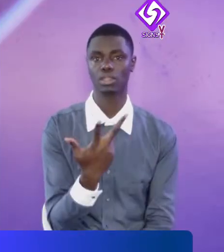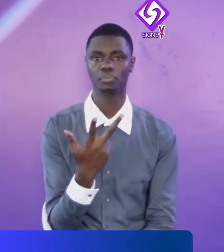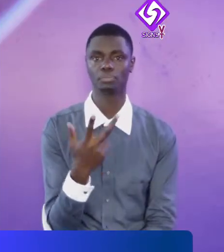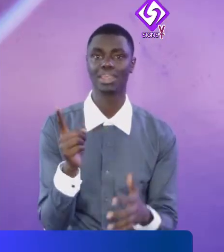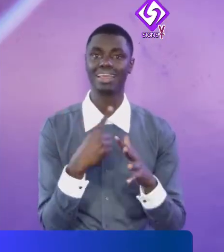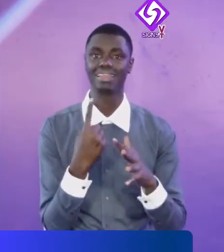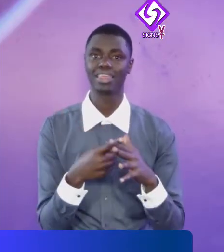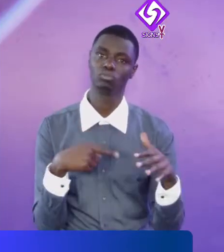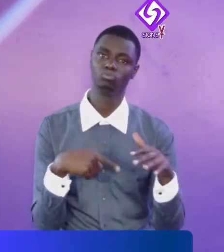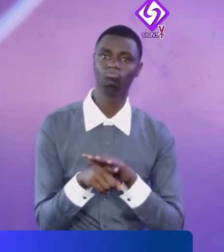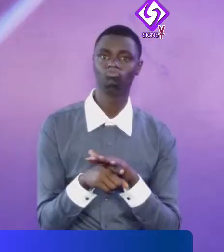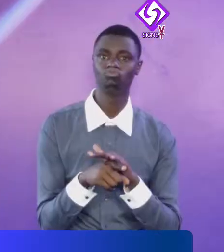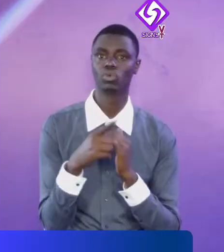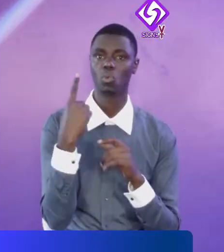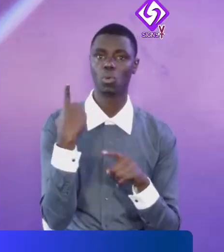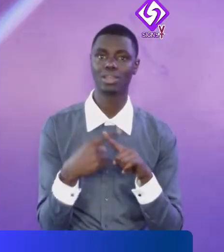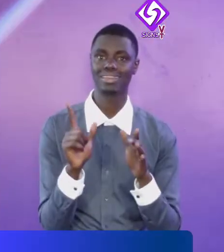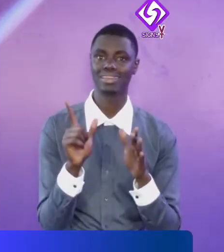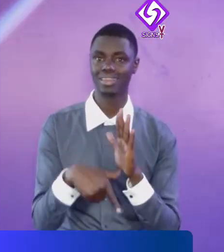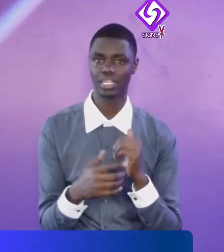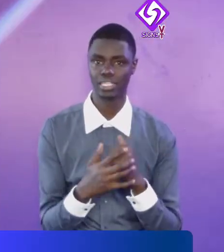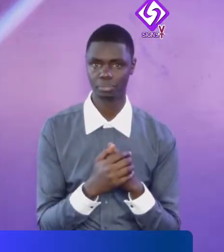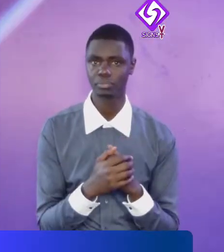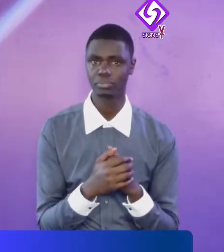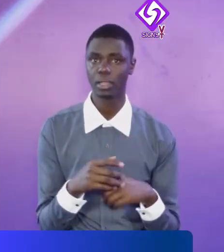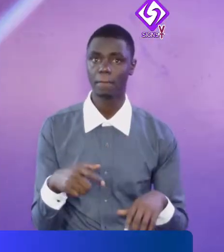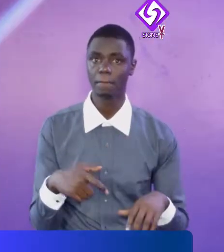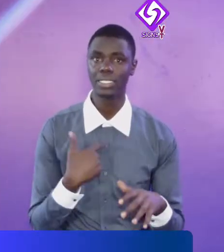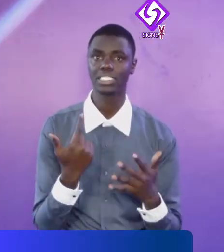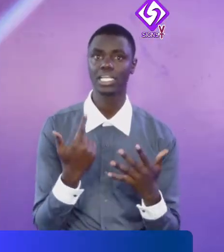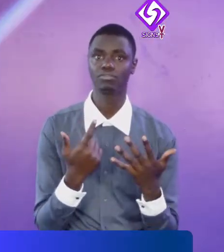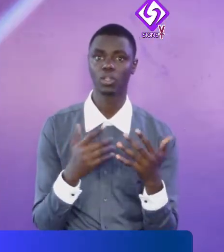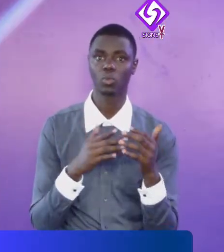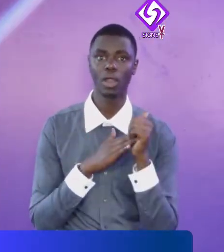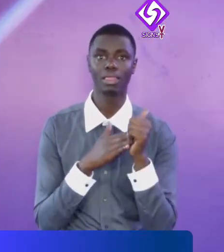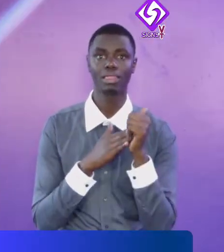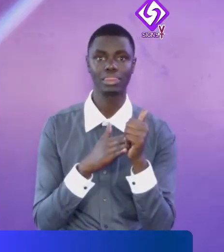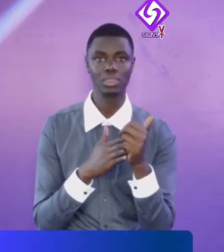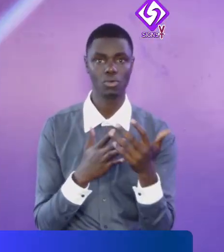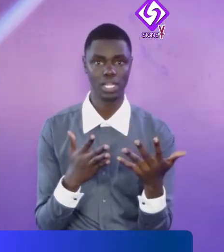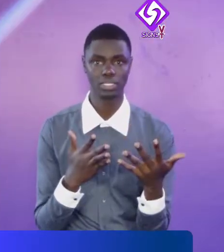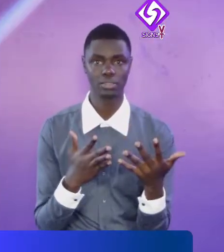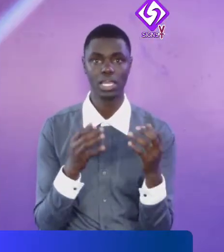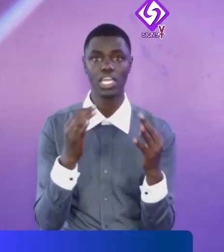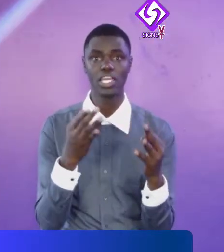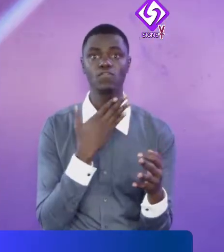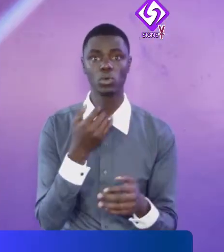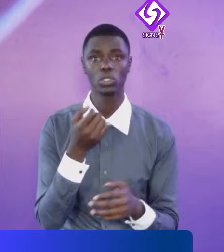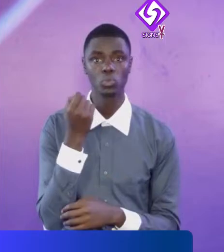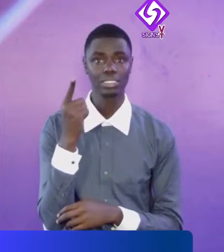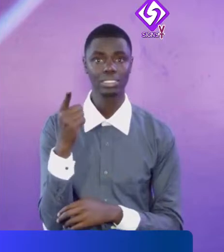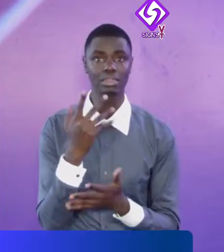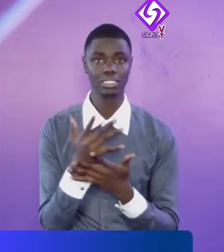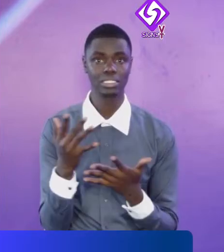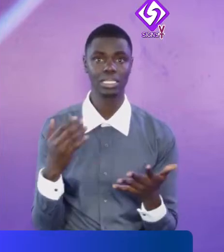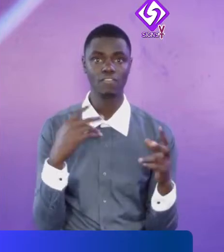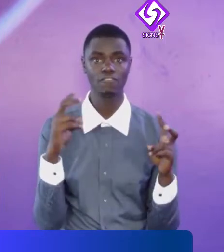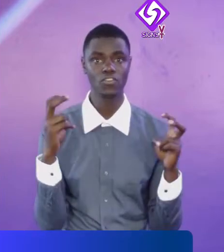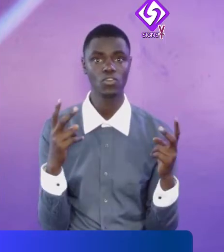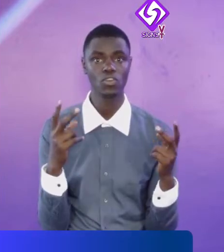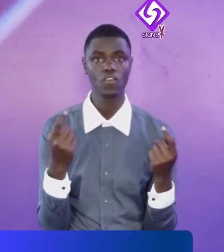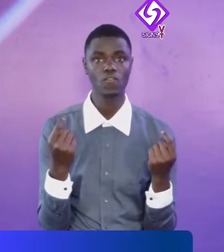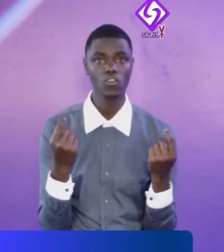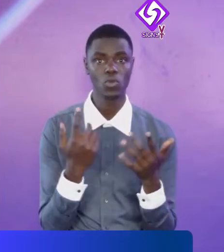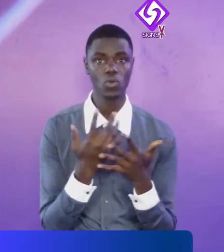we did it 1 year later. So I was at the fulcrum of it. But now, if you want to understand these things, there are a few things to get